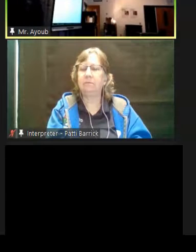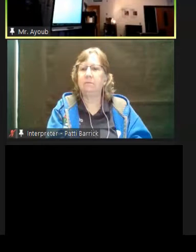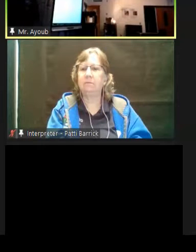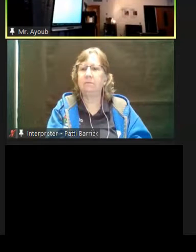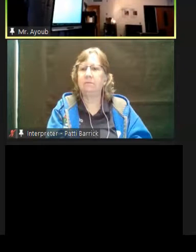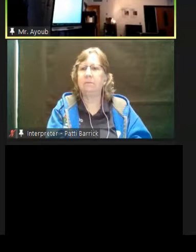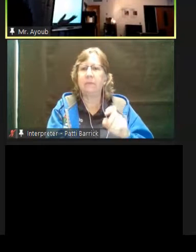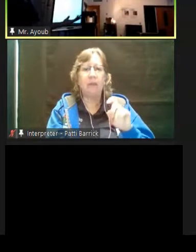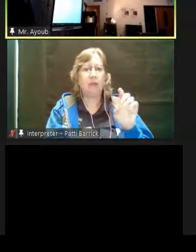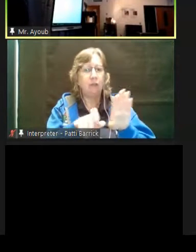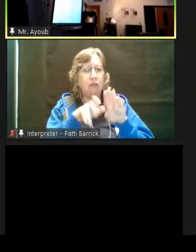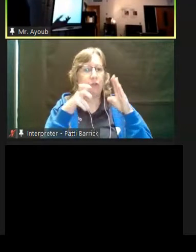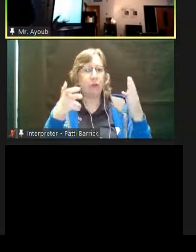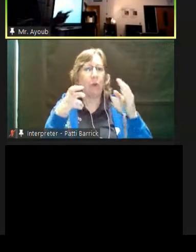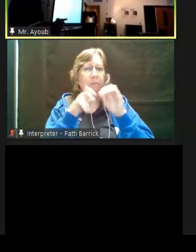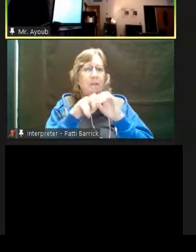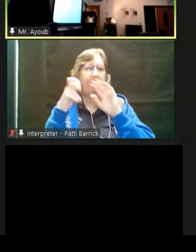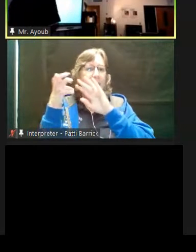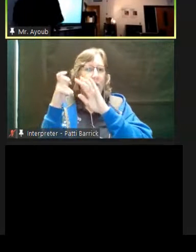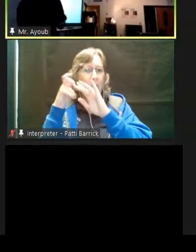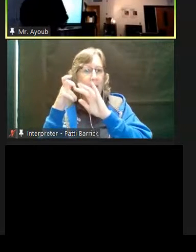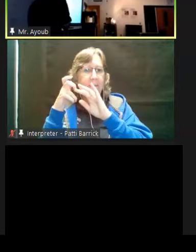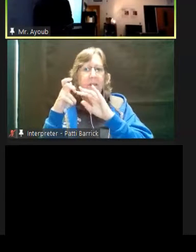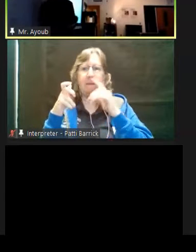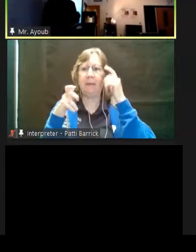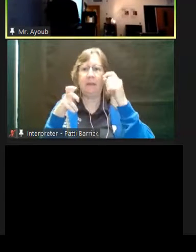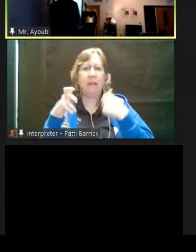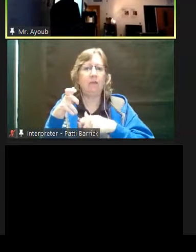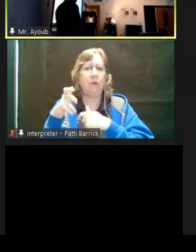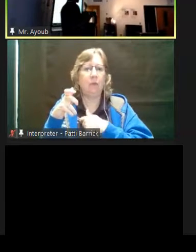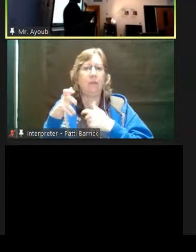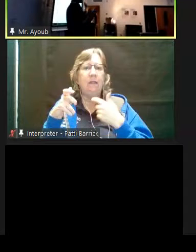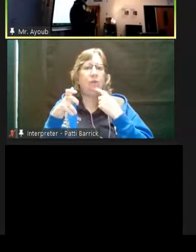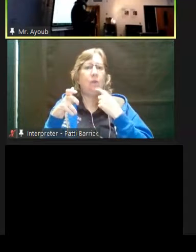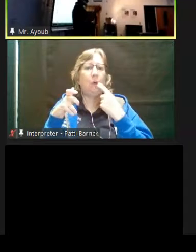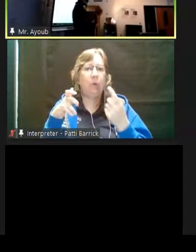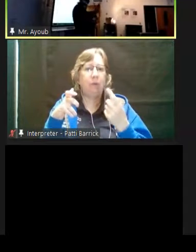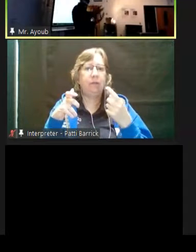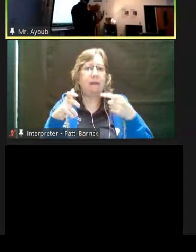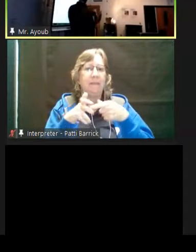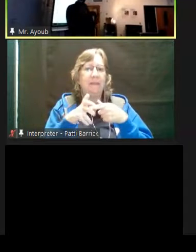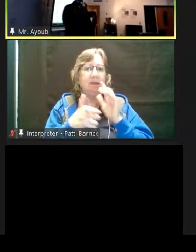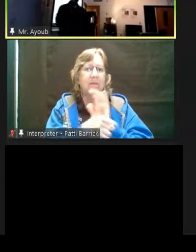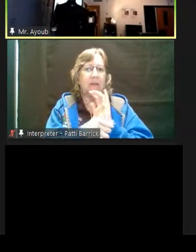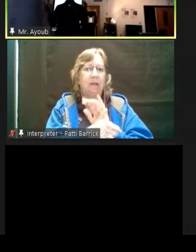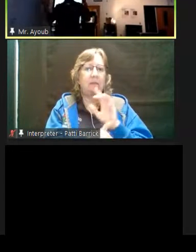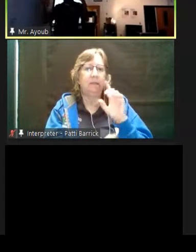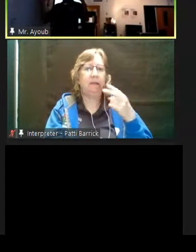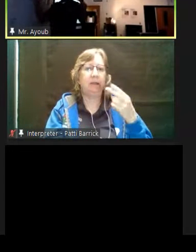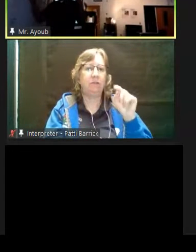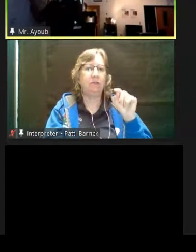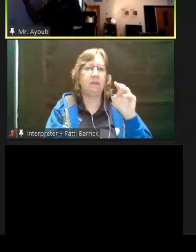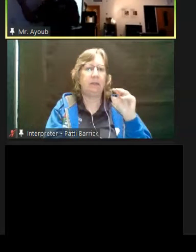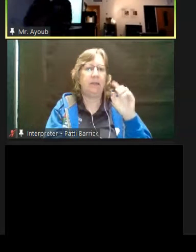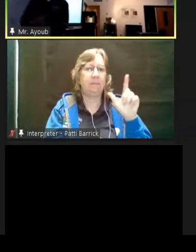It should open up in a web browser because we basically says this document is a HTML file, so it's got to be